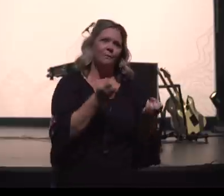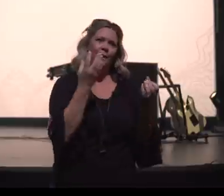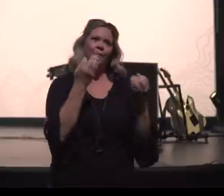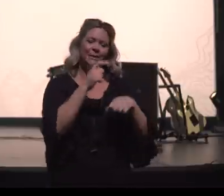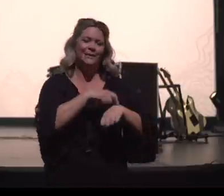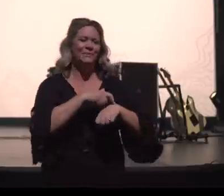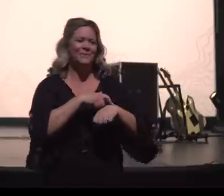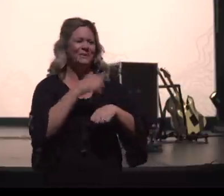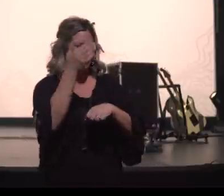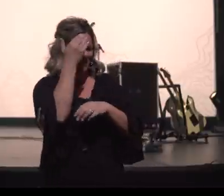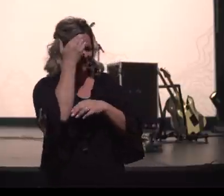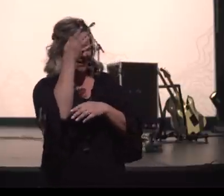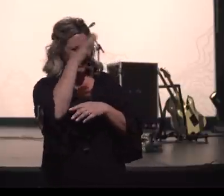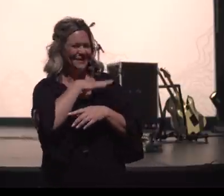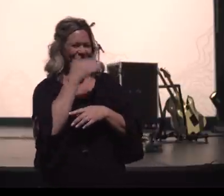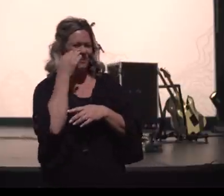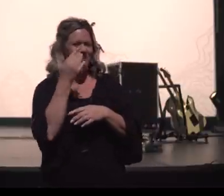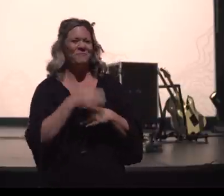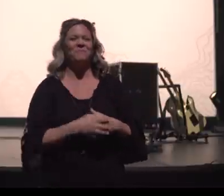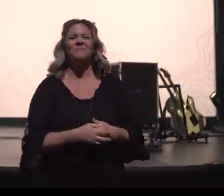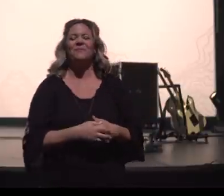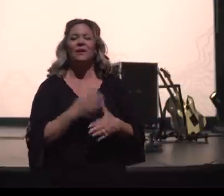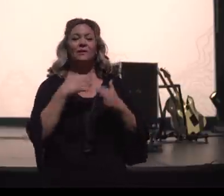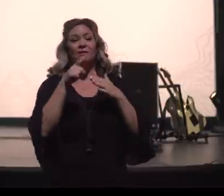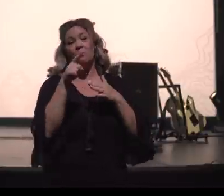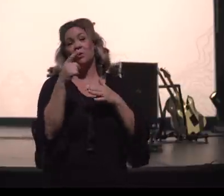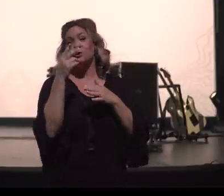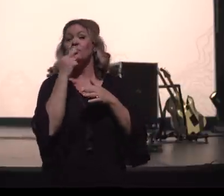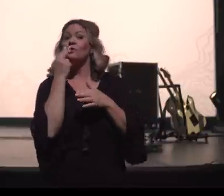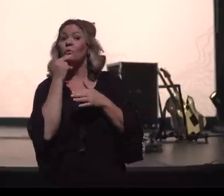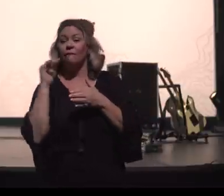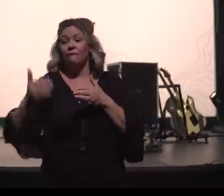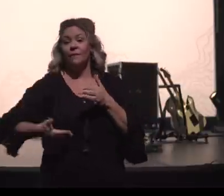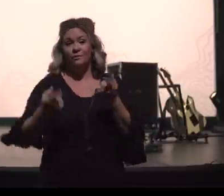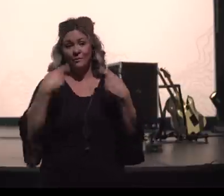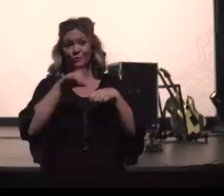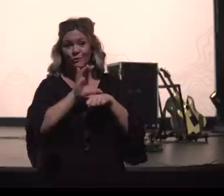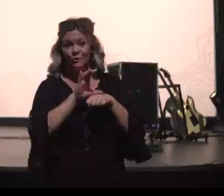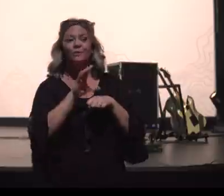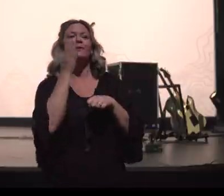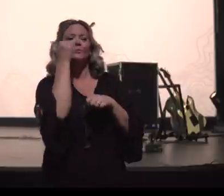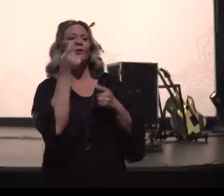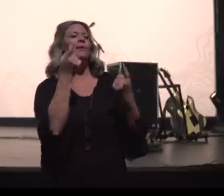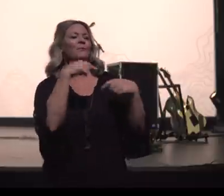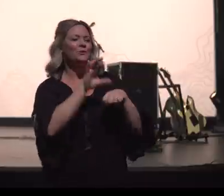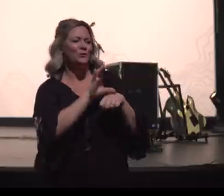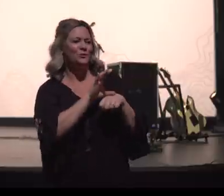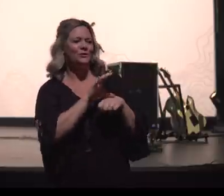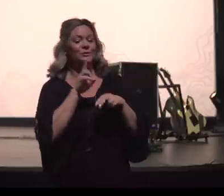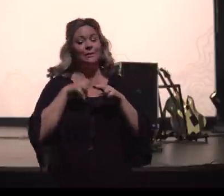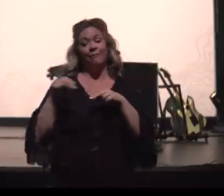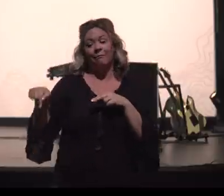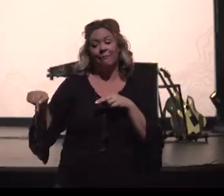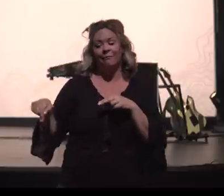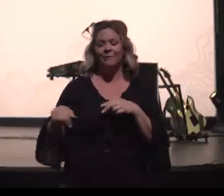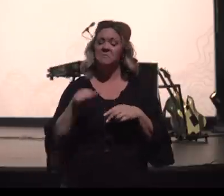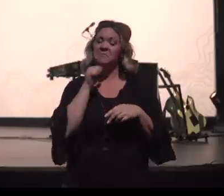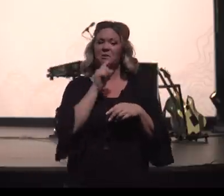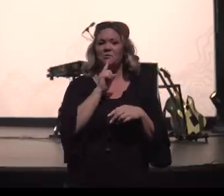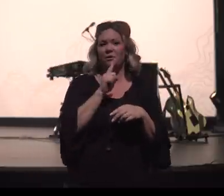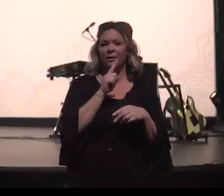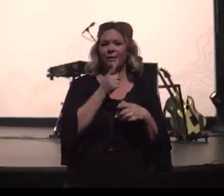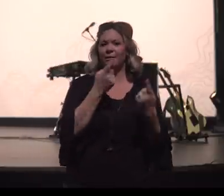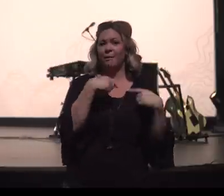some of you guys know what I mean. Some of you are here just because someone cute invited you, right? You're sitting next to him right now and you're like, not really into